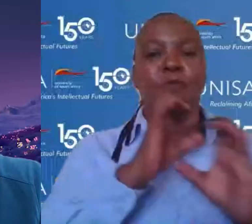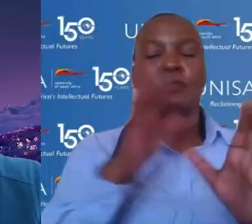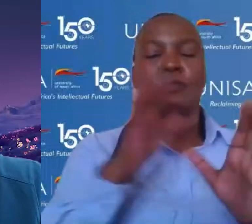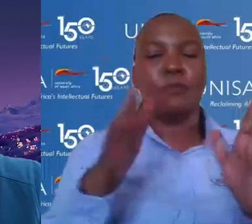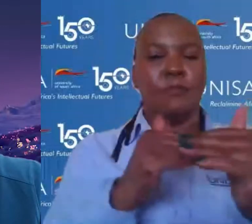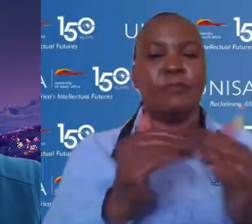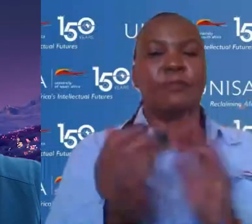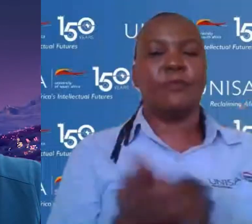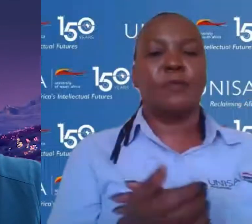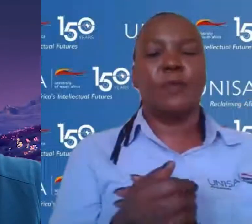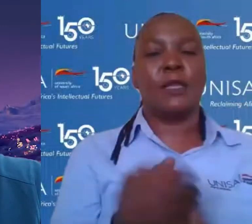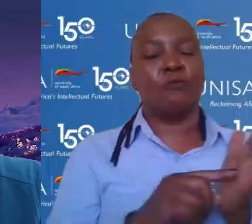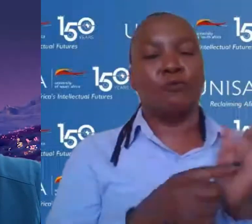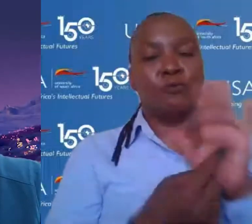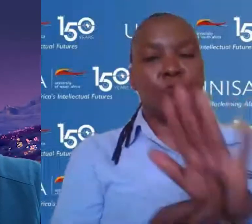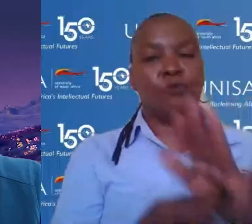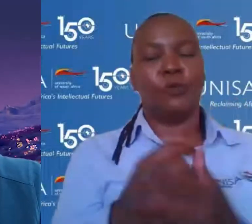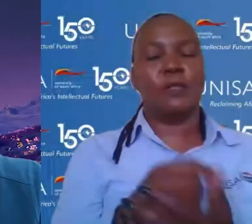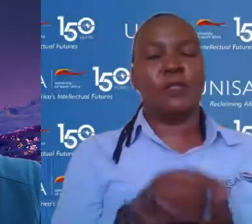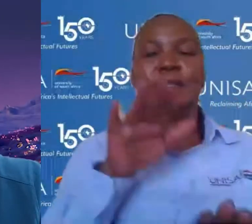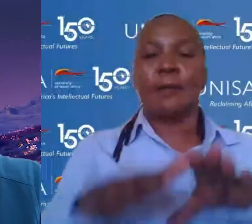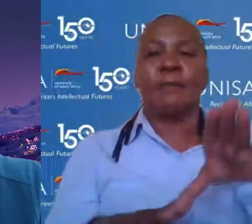shows you step-by-step